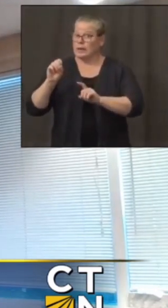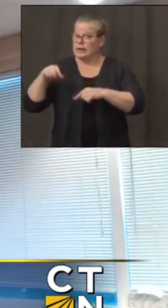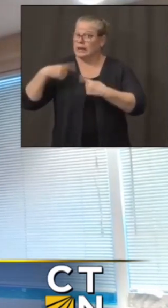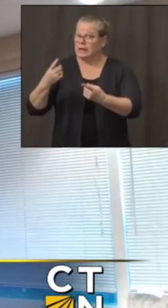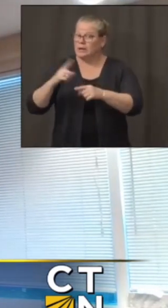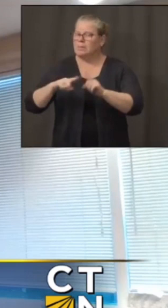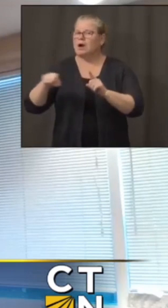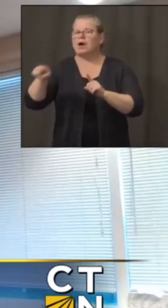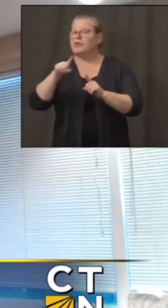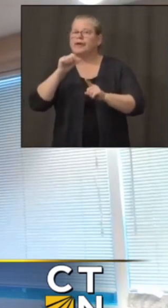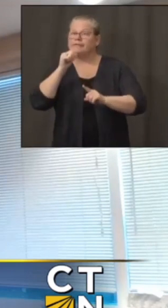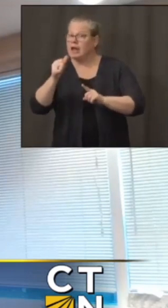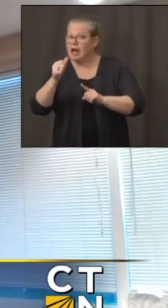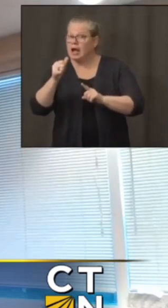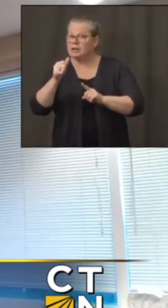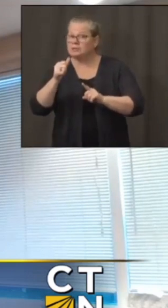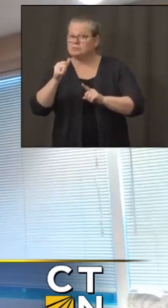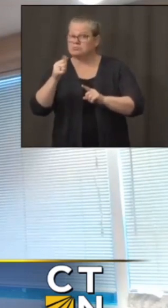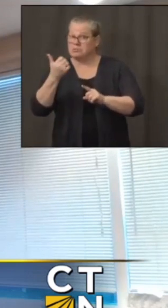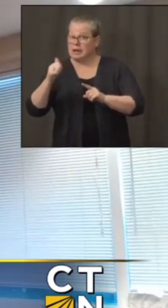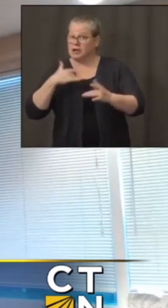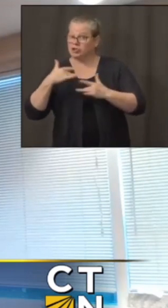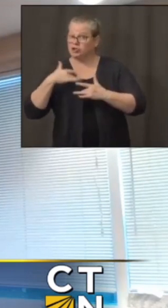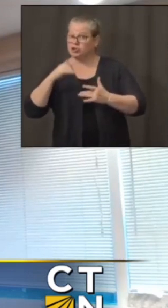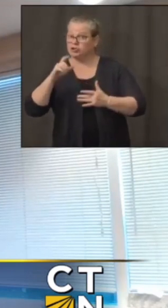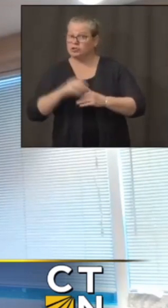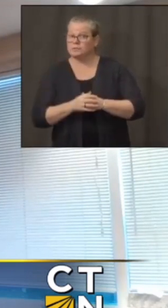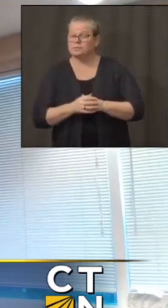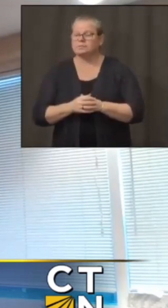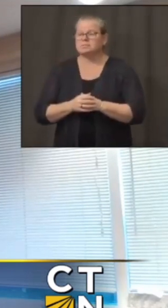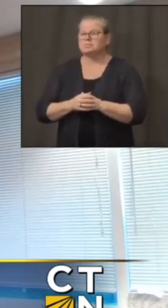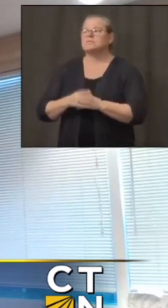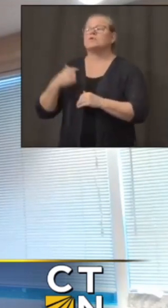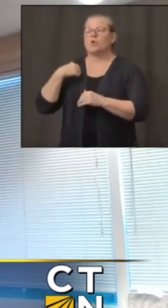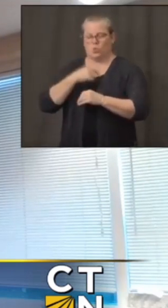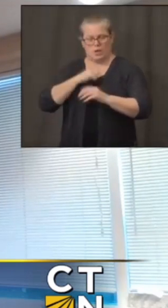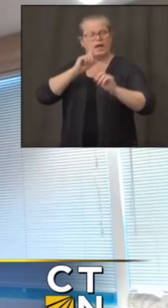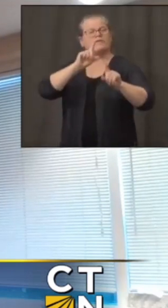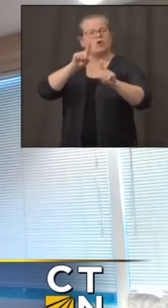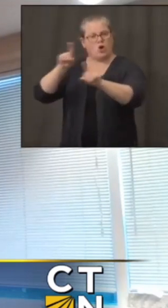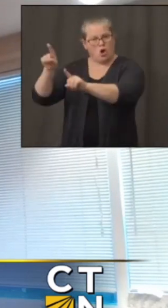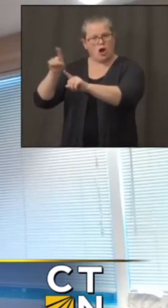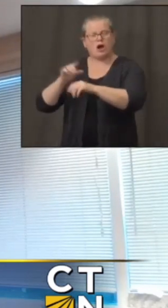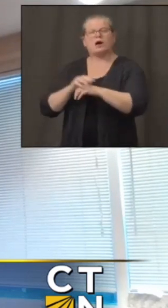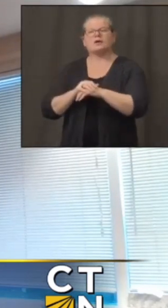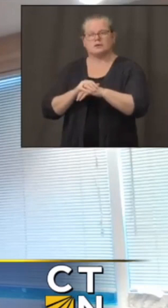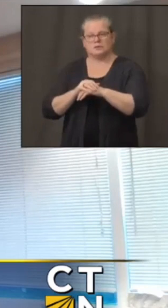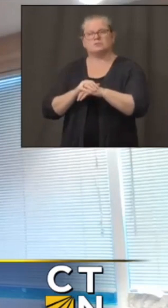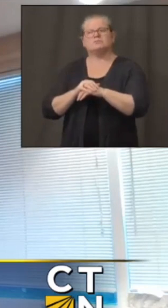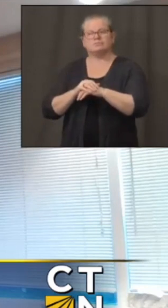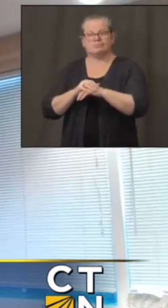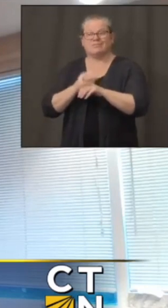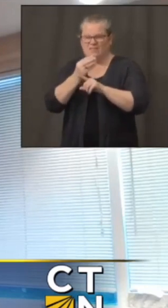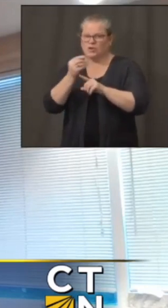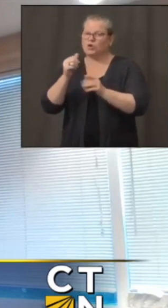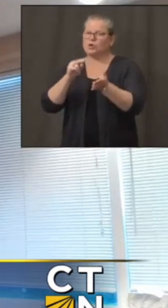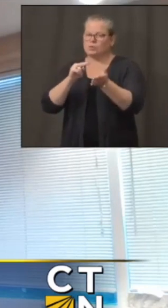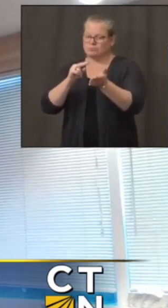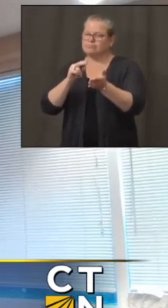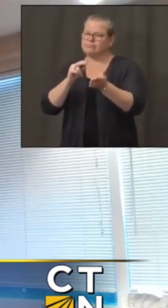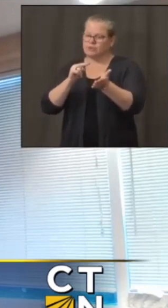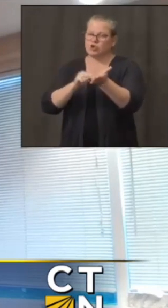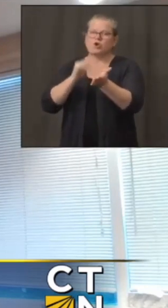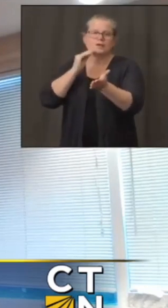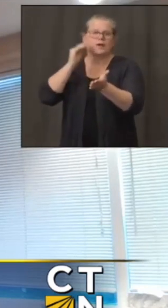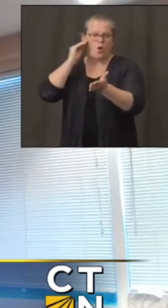We've actually been out and about confirming that, and that we have discovered a couple of nursing homes that were not in